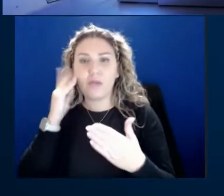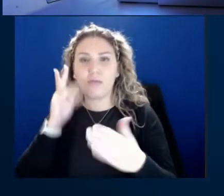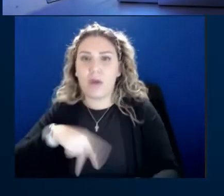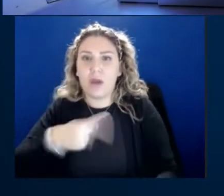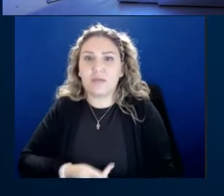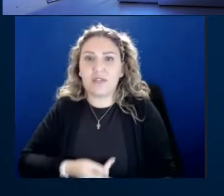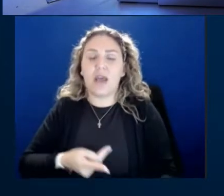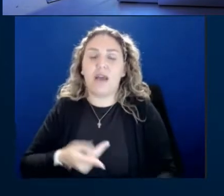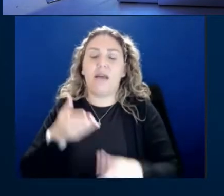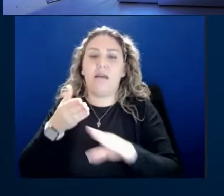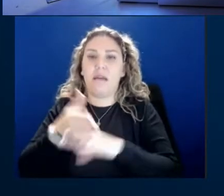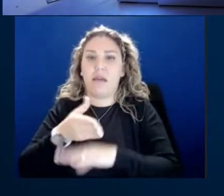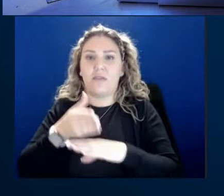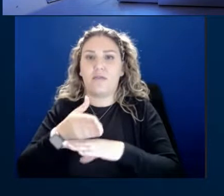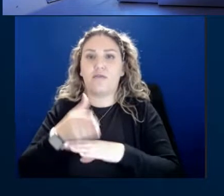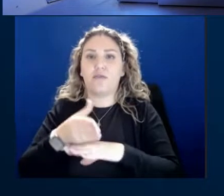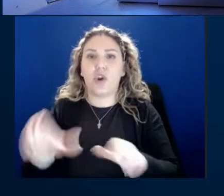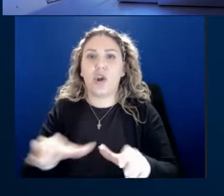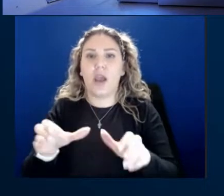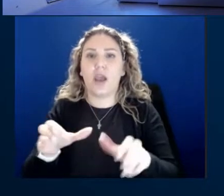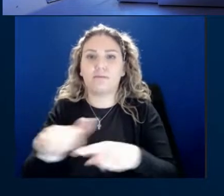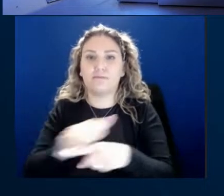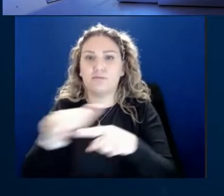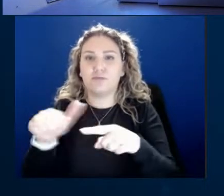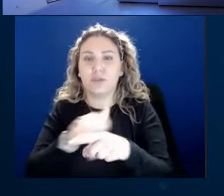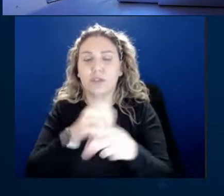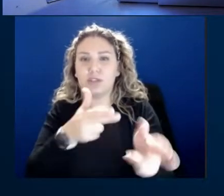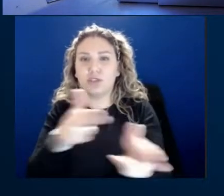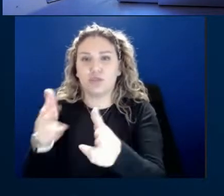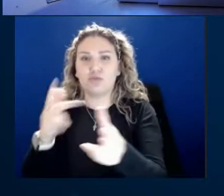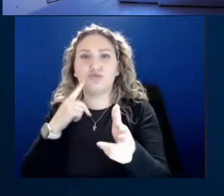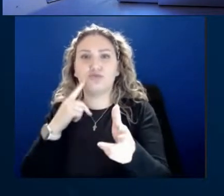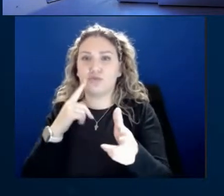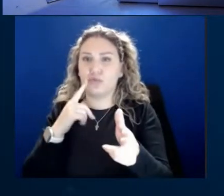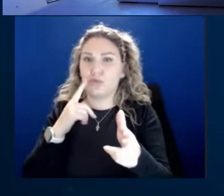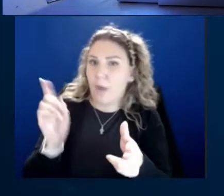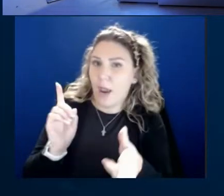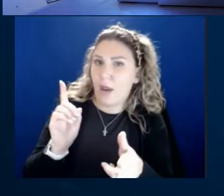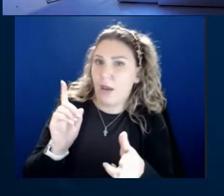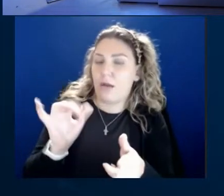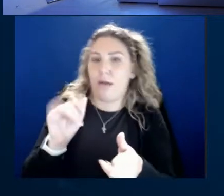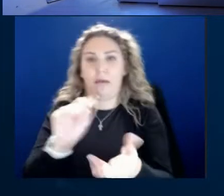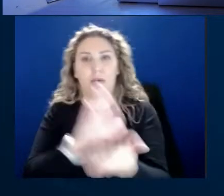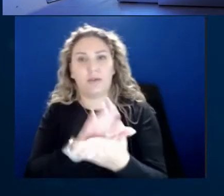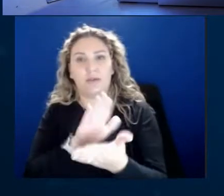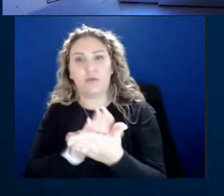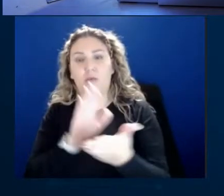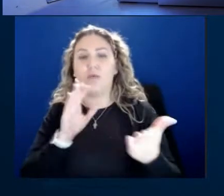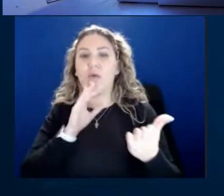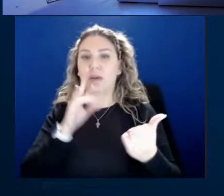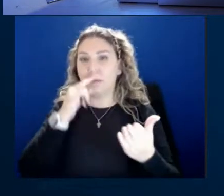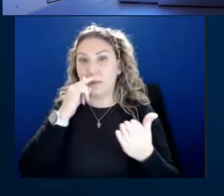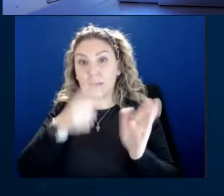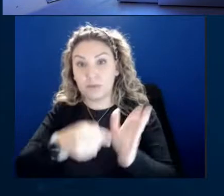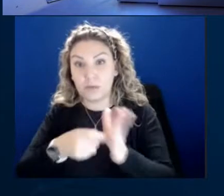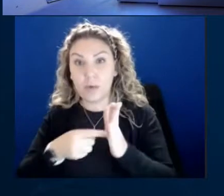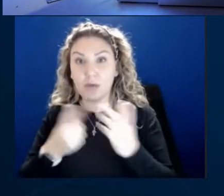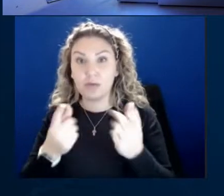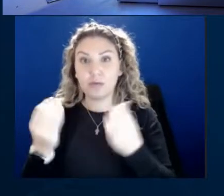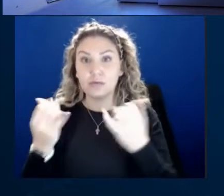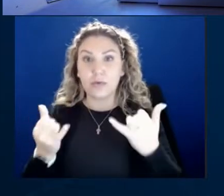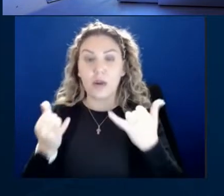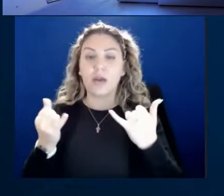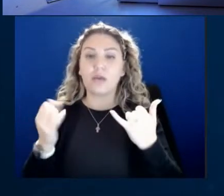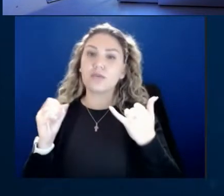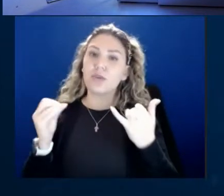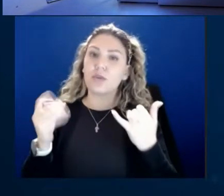shooter training at school. You mentioned Alice, and these are what kids are required to do now. So he's